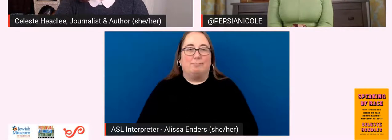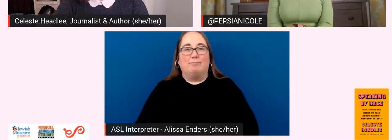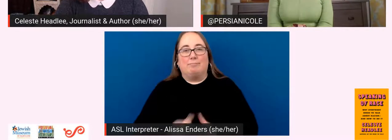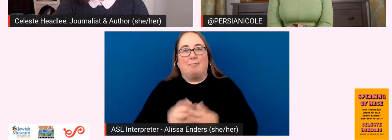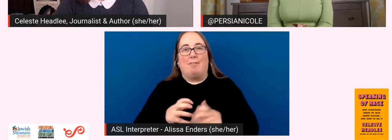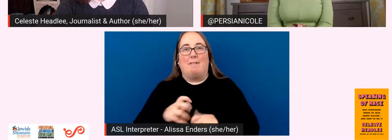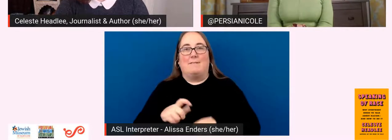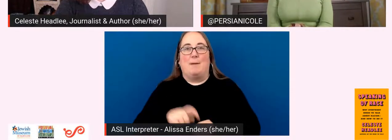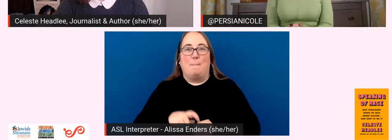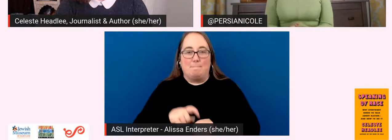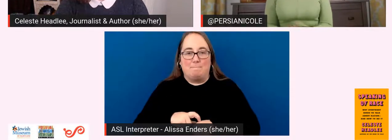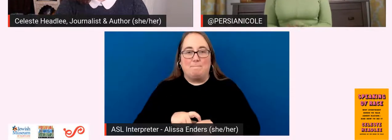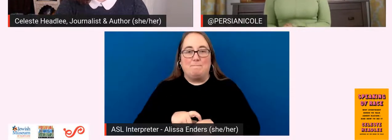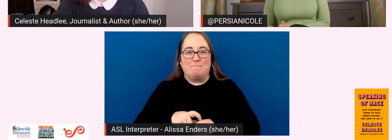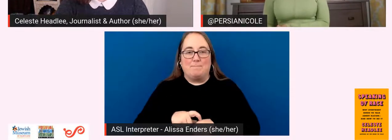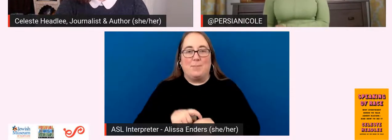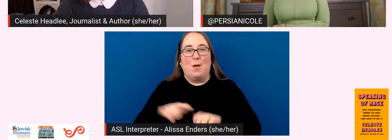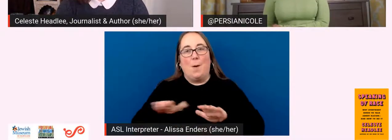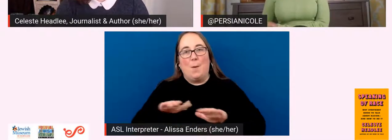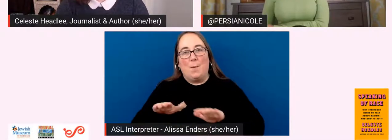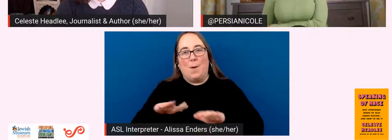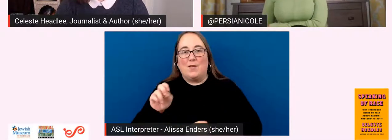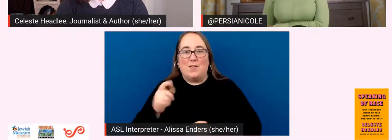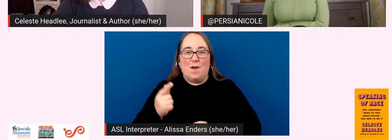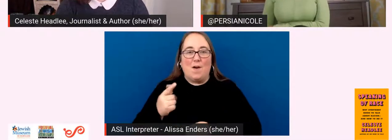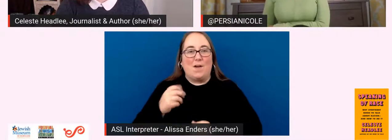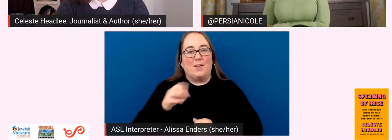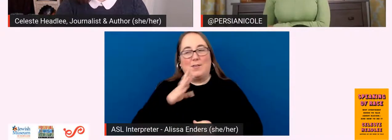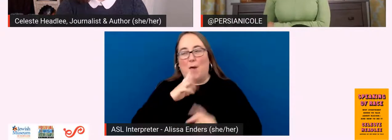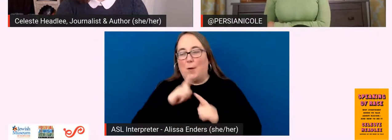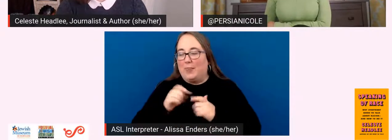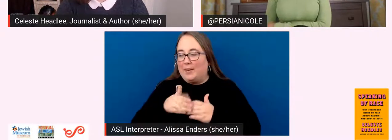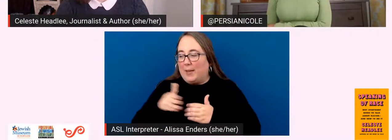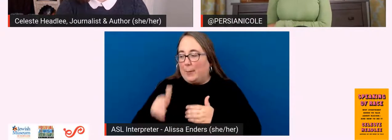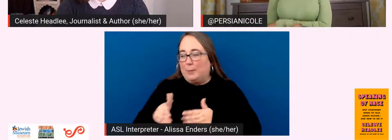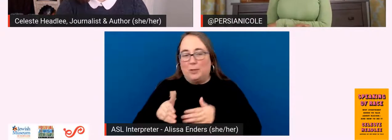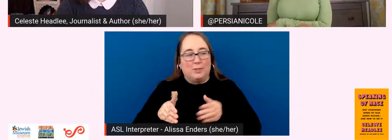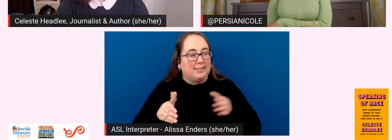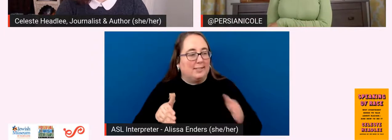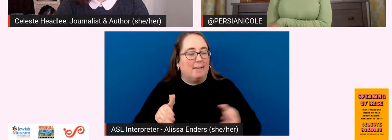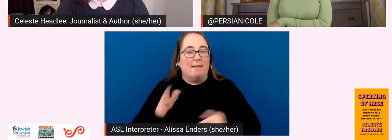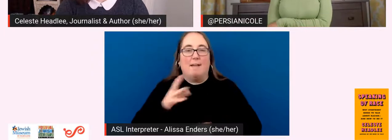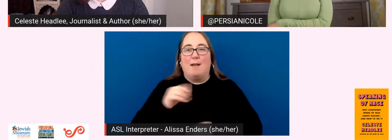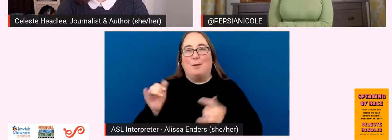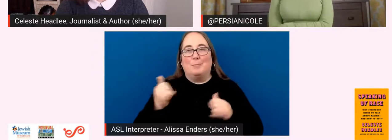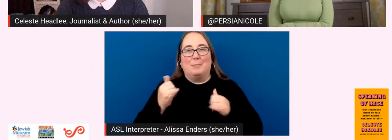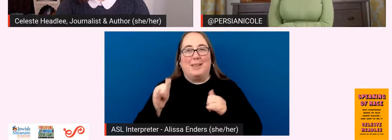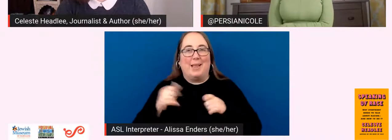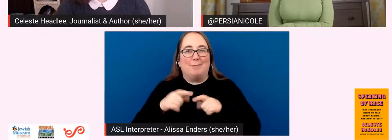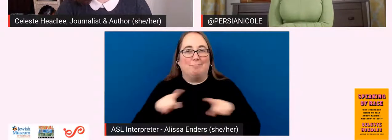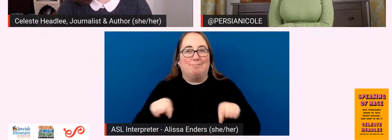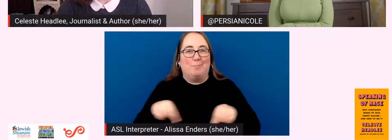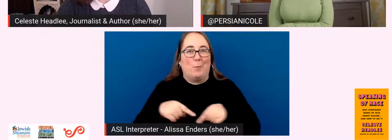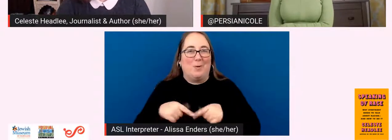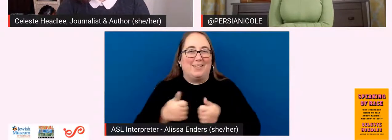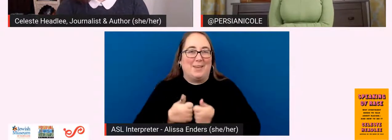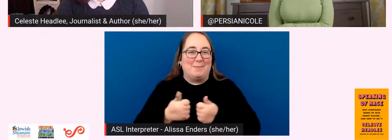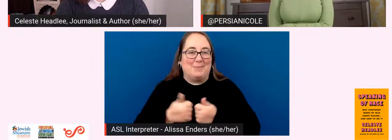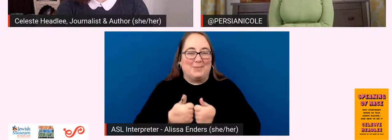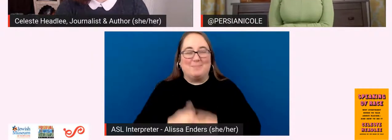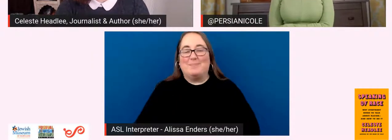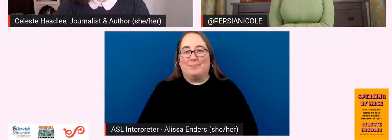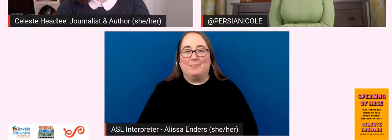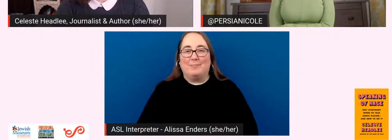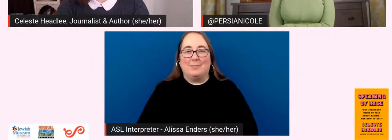time walking my dog and talking to my neighbors and playing board games. You